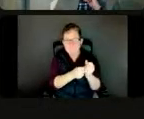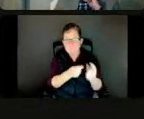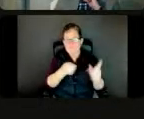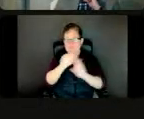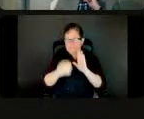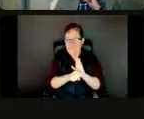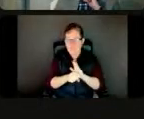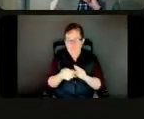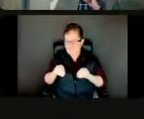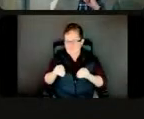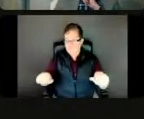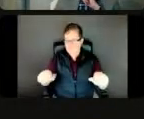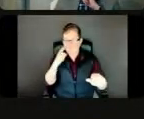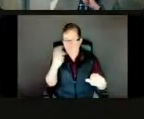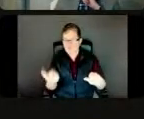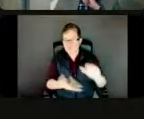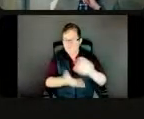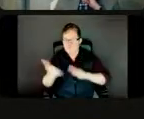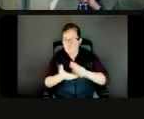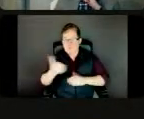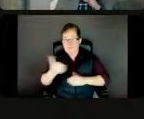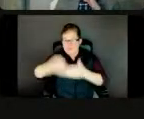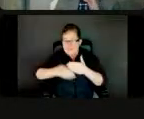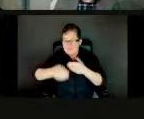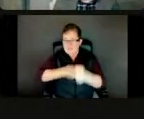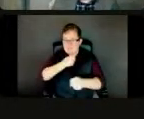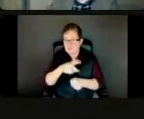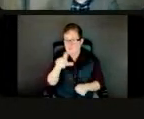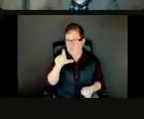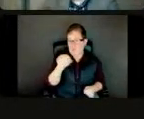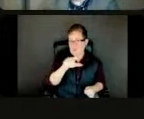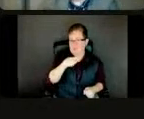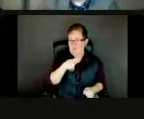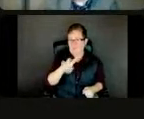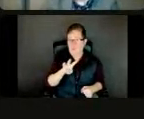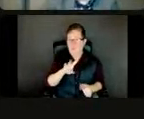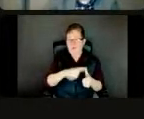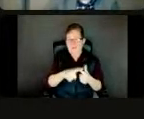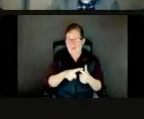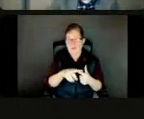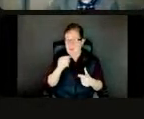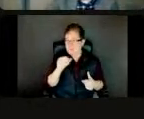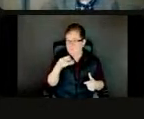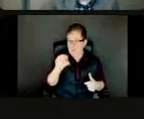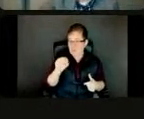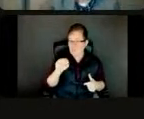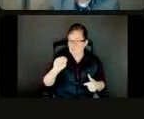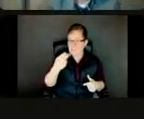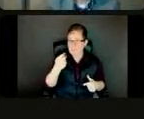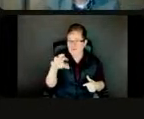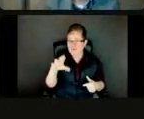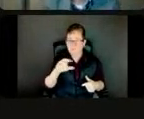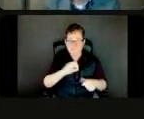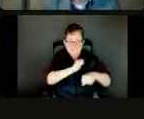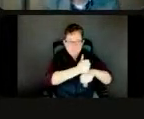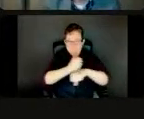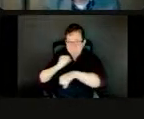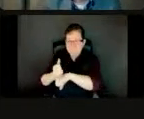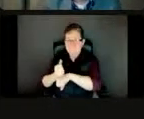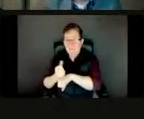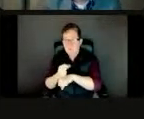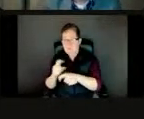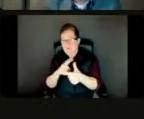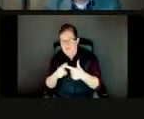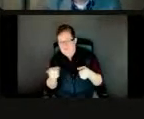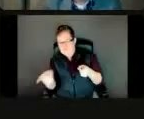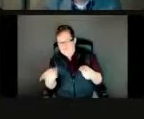things operationally through the end of 2024. And then those micro shelter sites are, you know, the biggest, you know, question mark of what